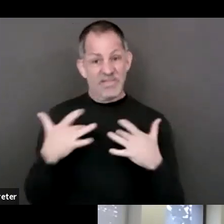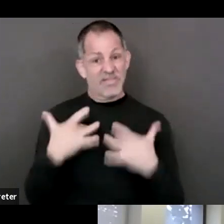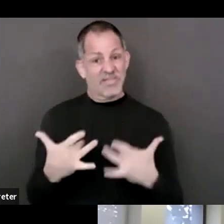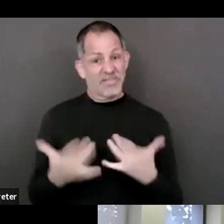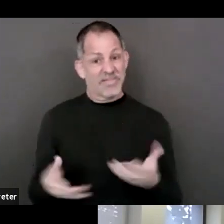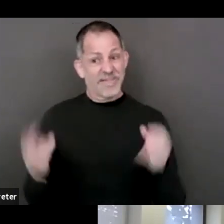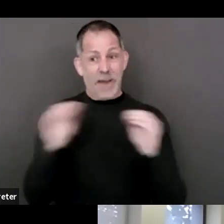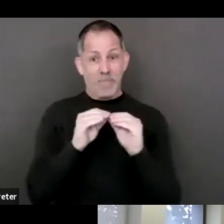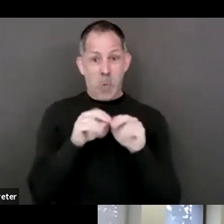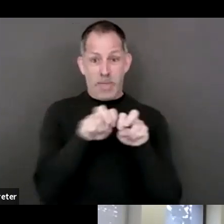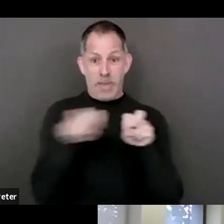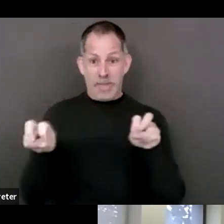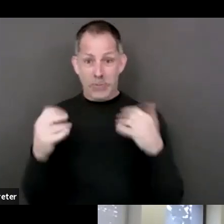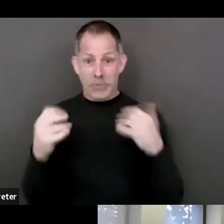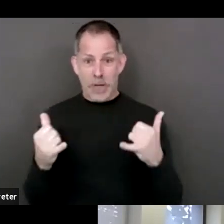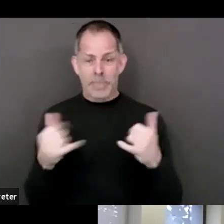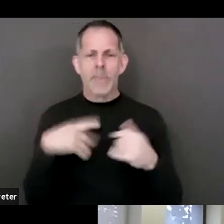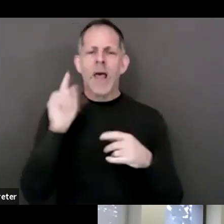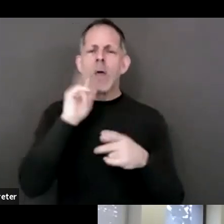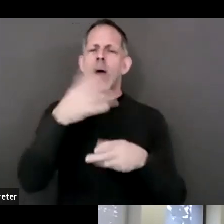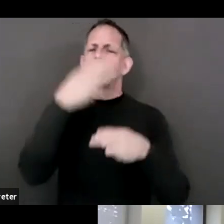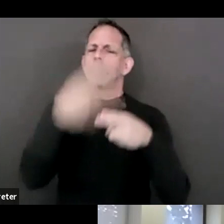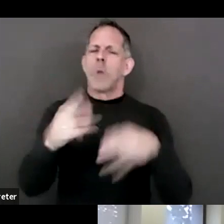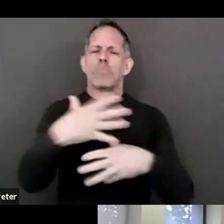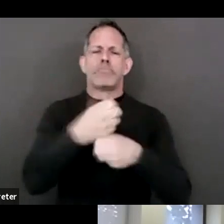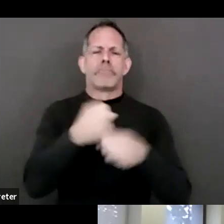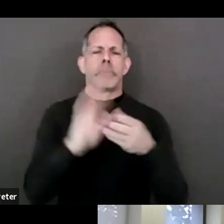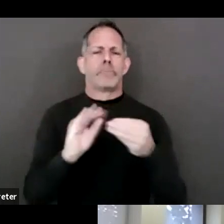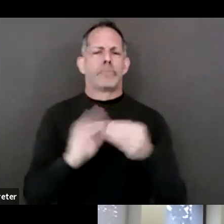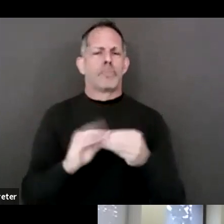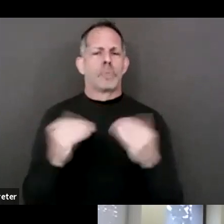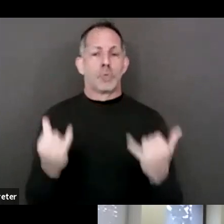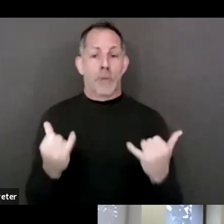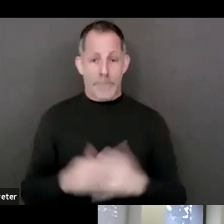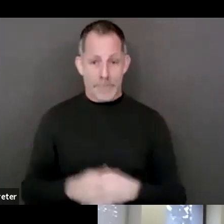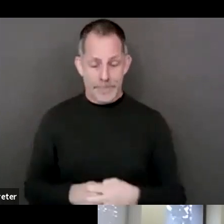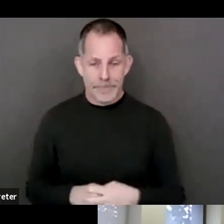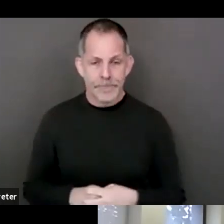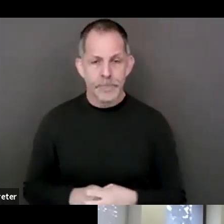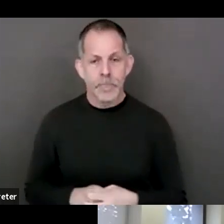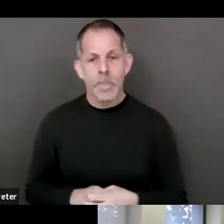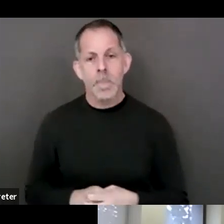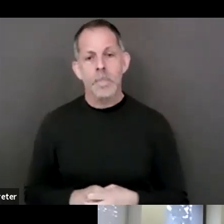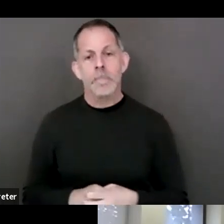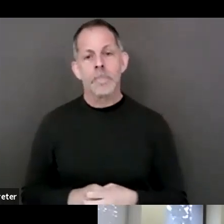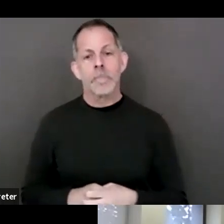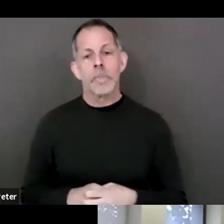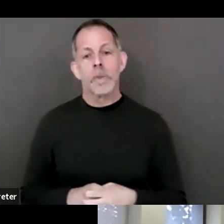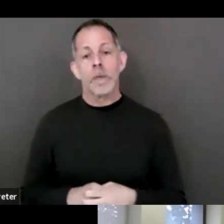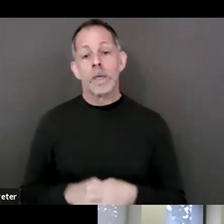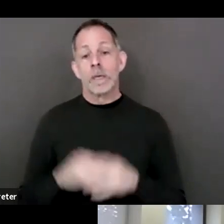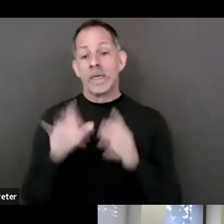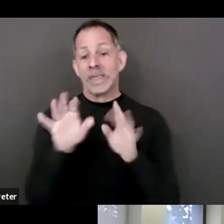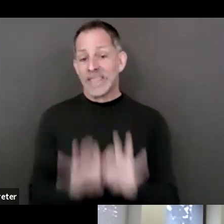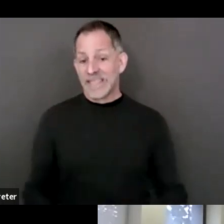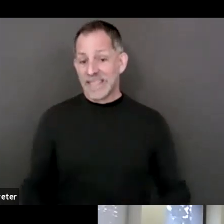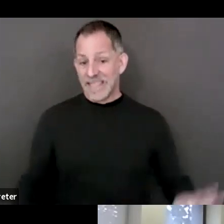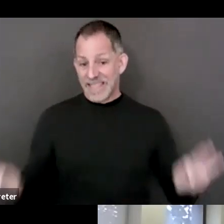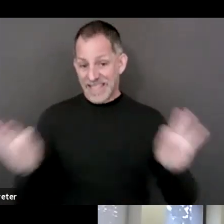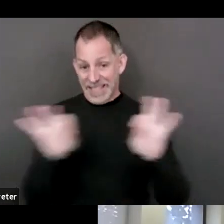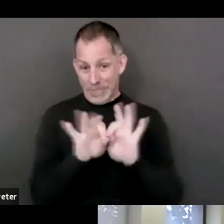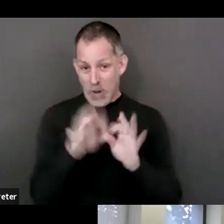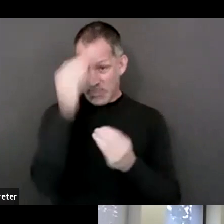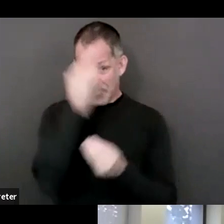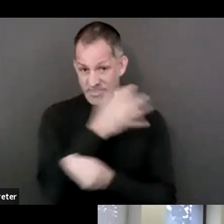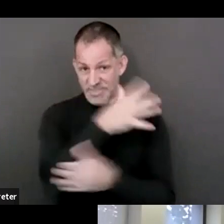short. We passed an important milestone in Snohomish County this week. 500,000 vaccines have been administered, and I believe